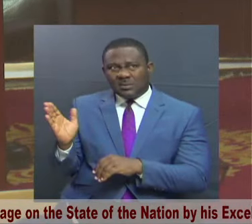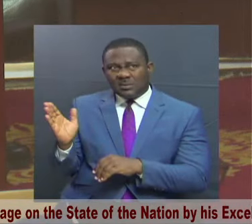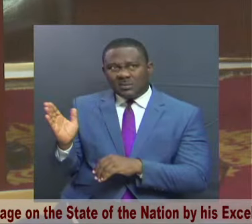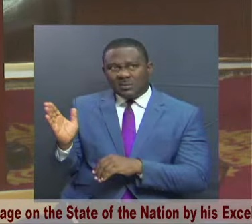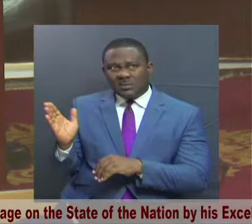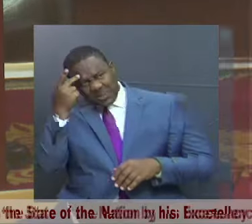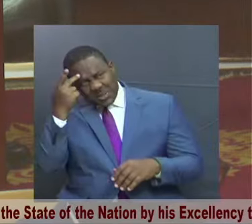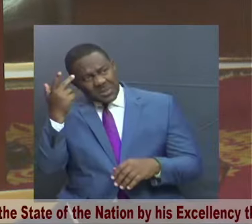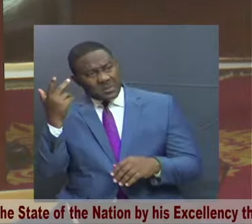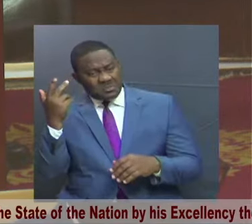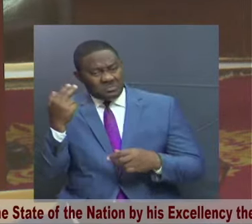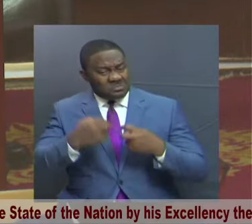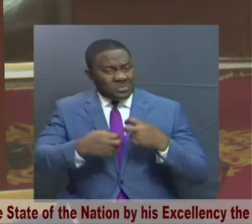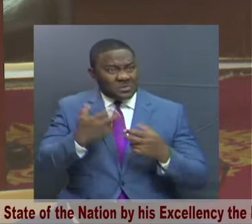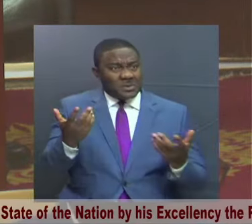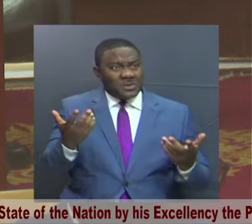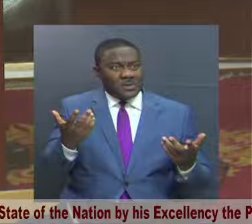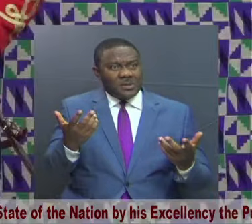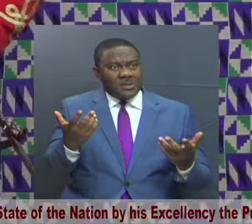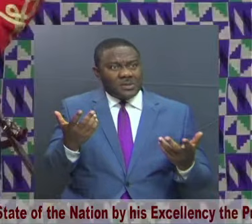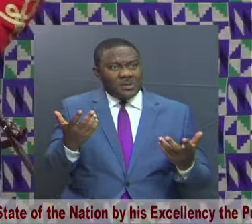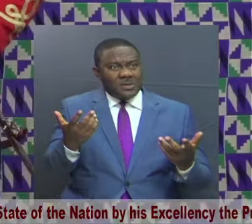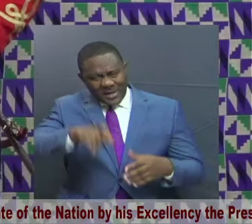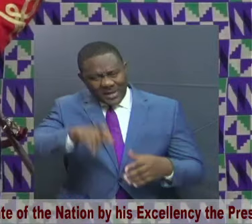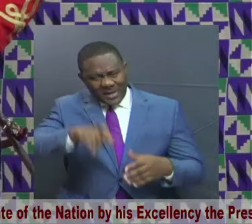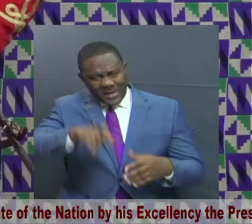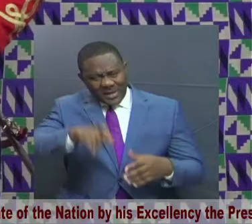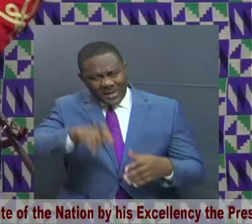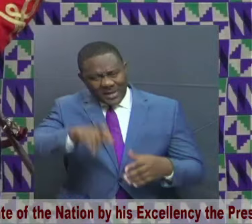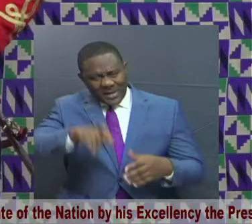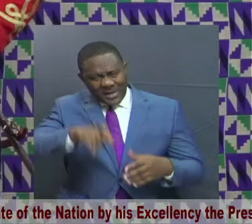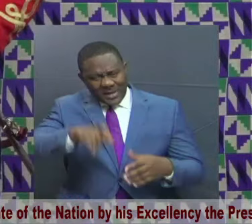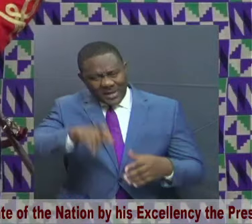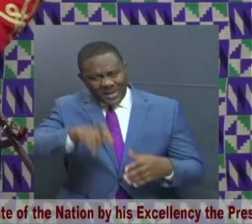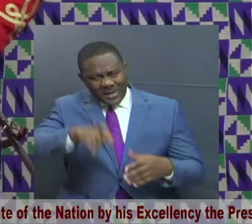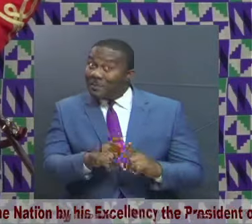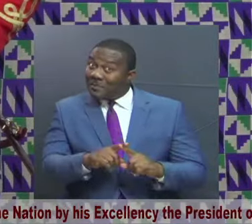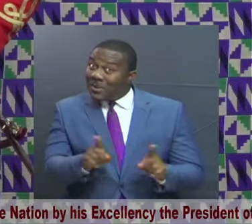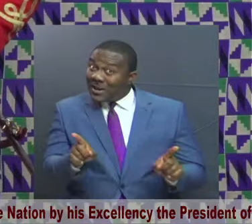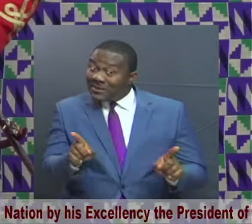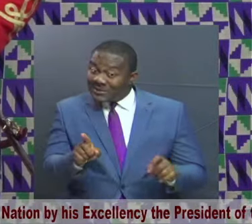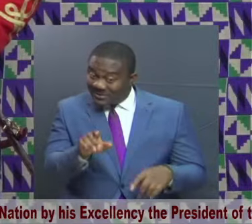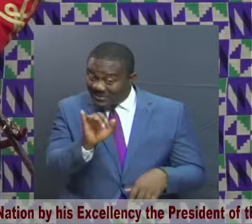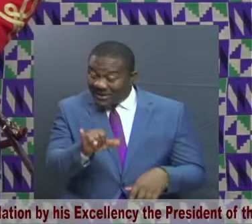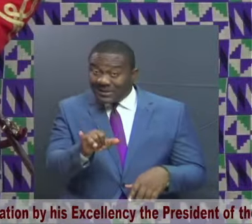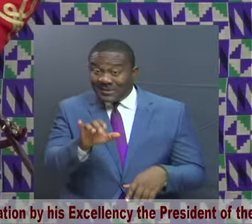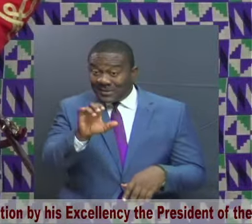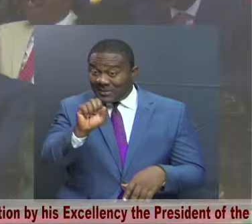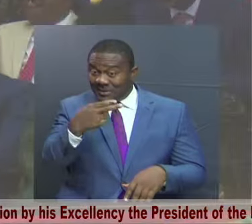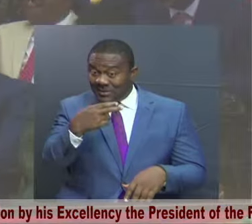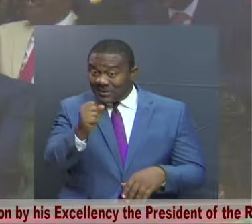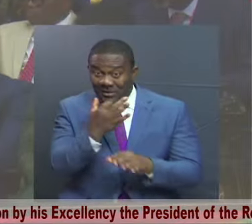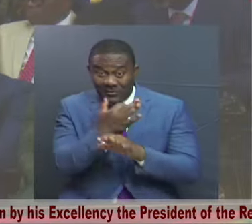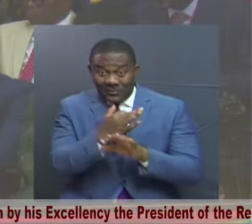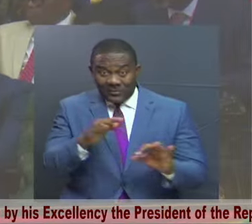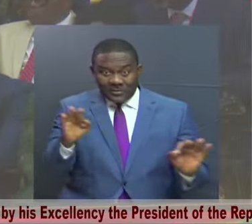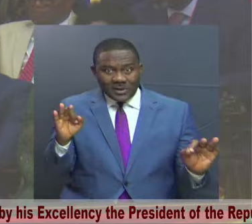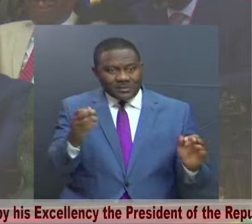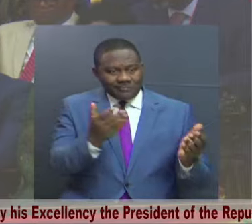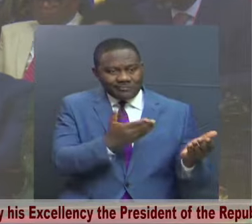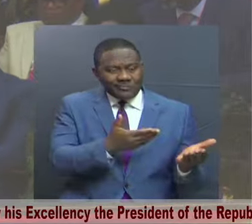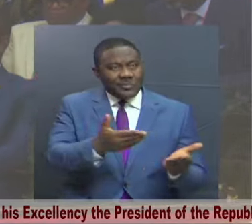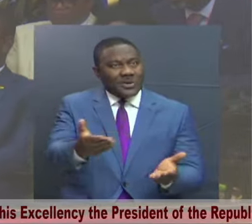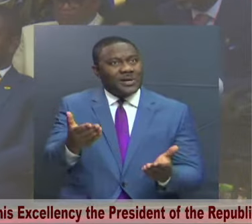struggling that must be demonized but it is in fact a transformative program that has broken